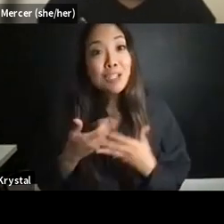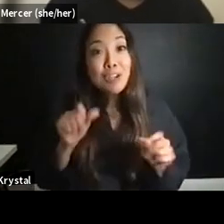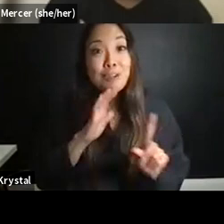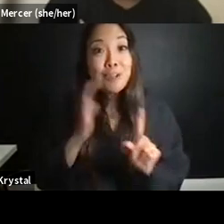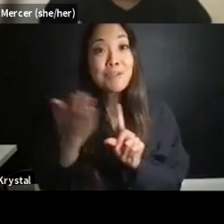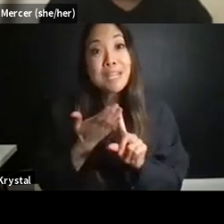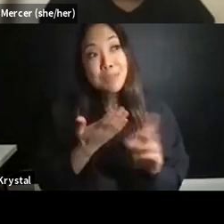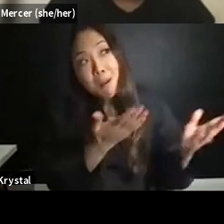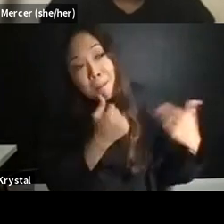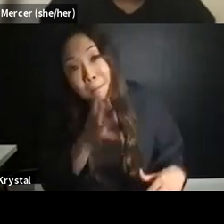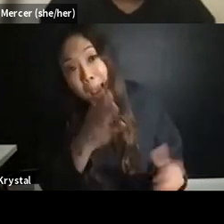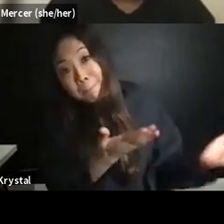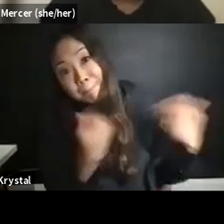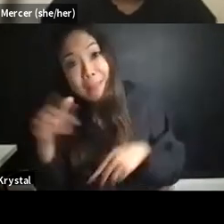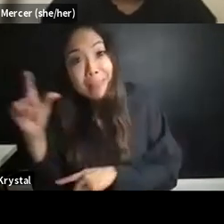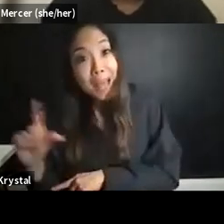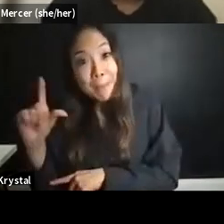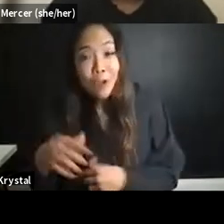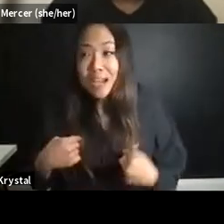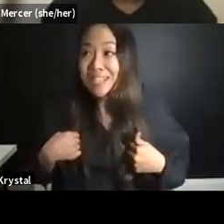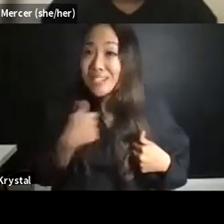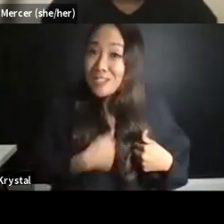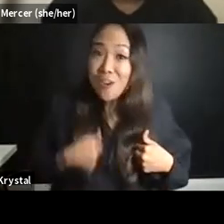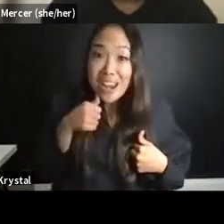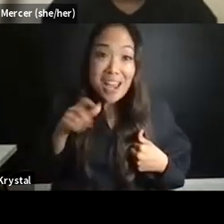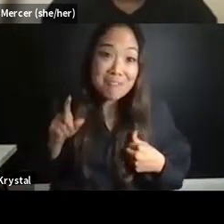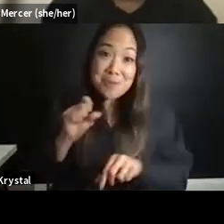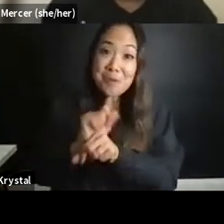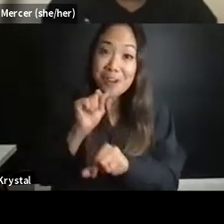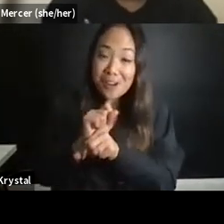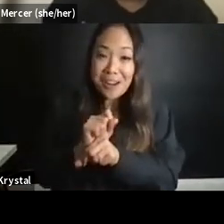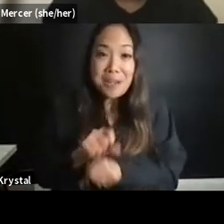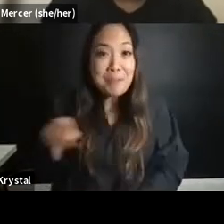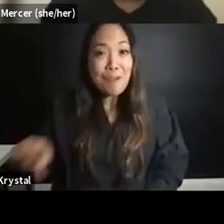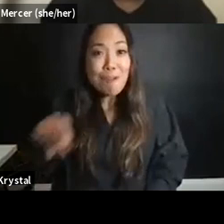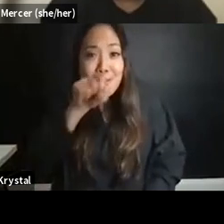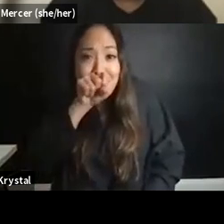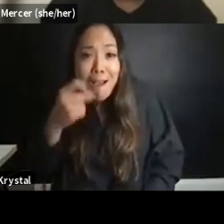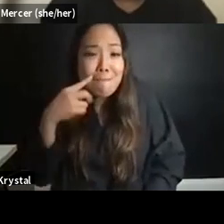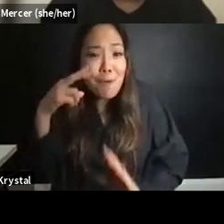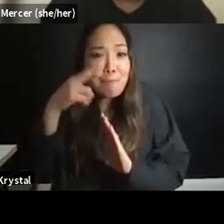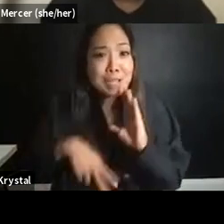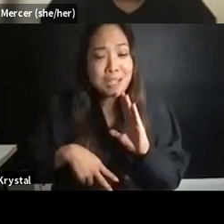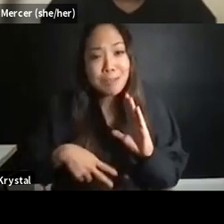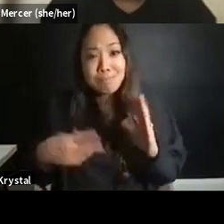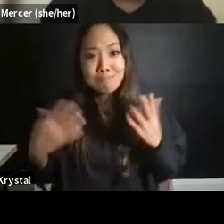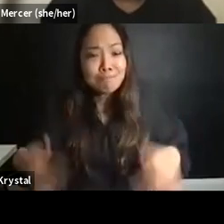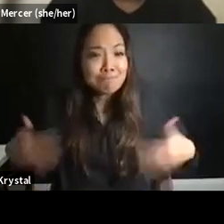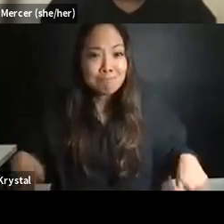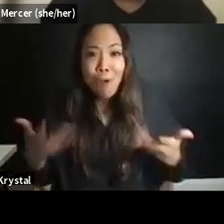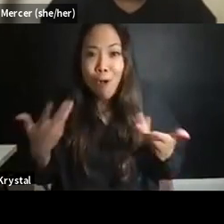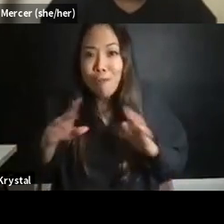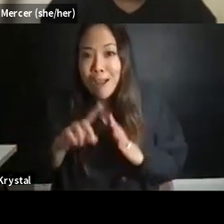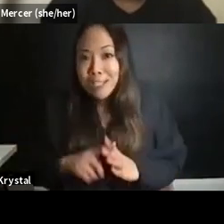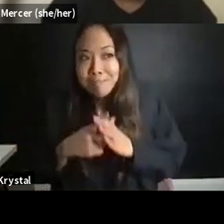library she's three i said i'm sorry i have to work but just the love of reading is already being um cultivated